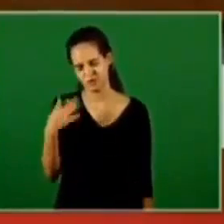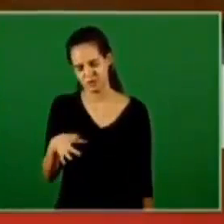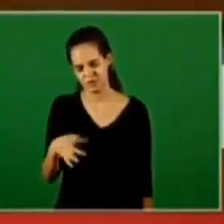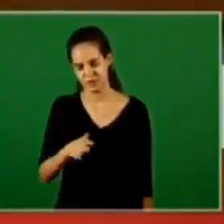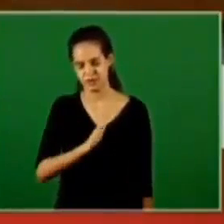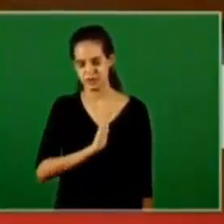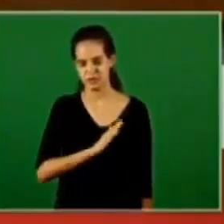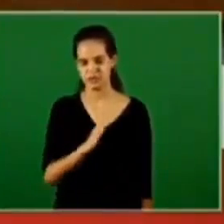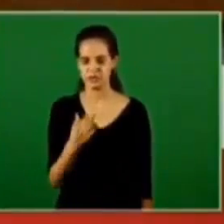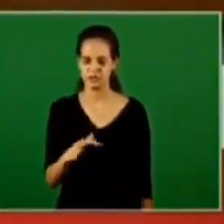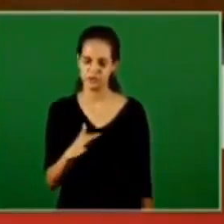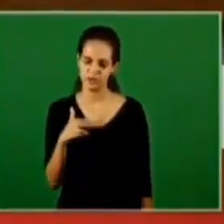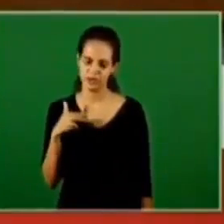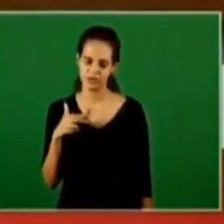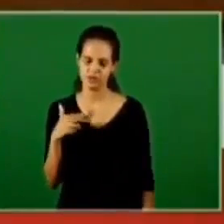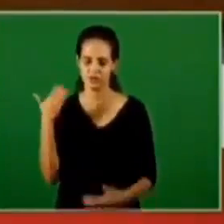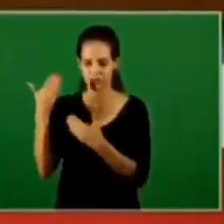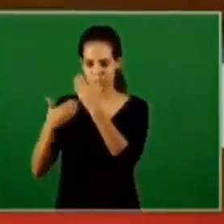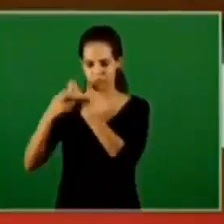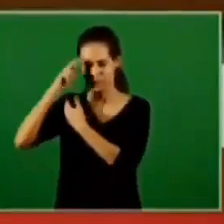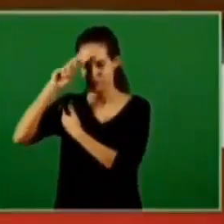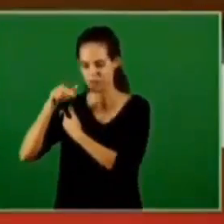heart, and they walk.